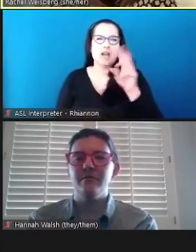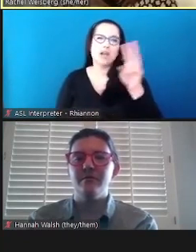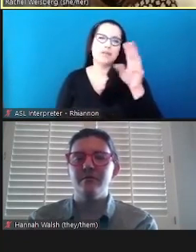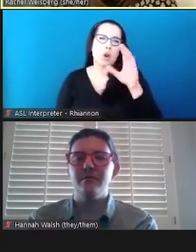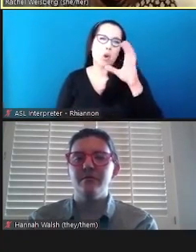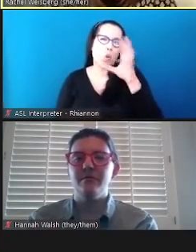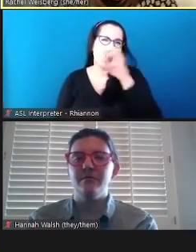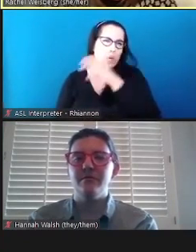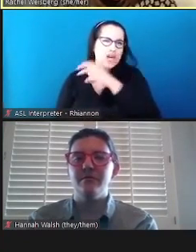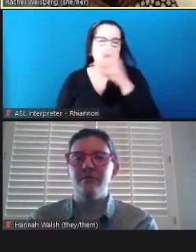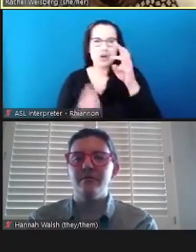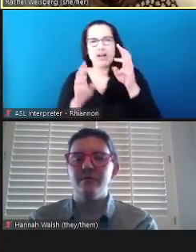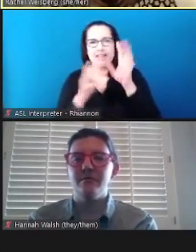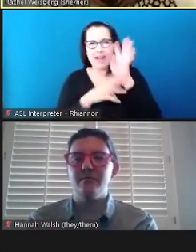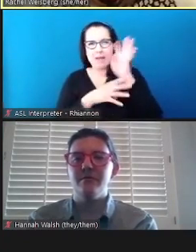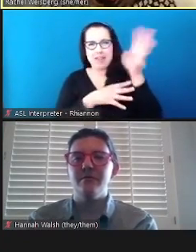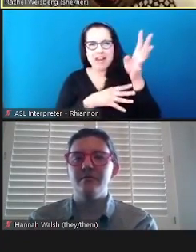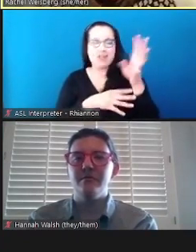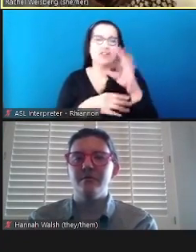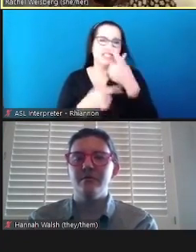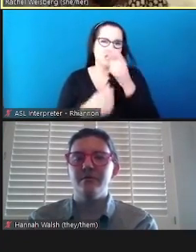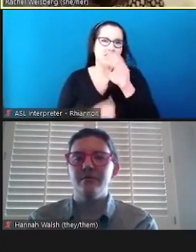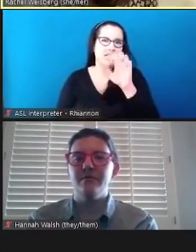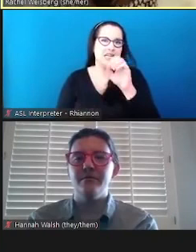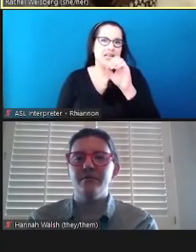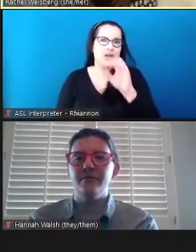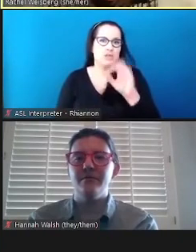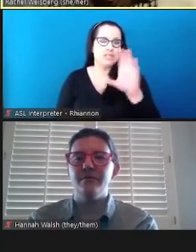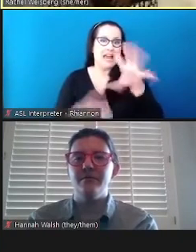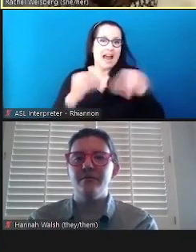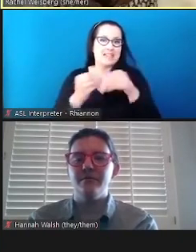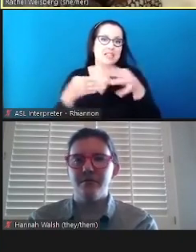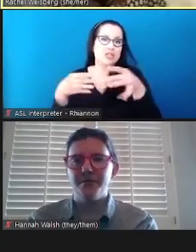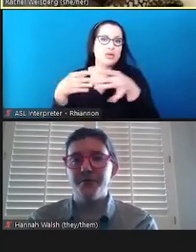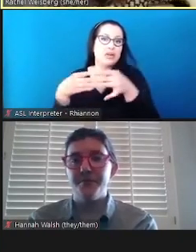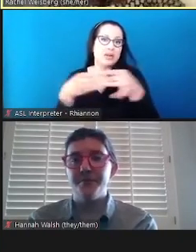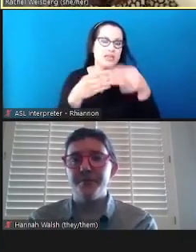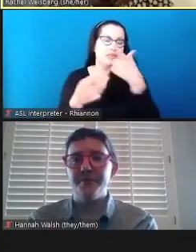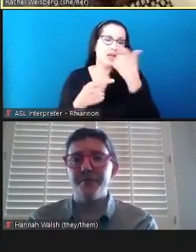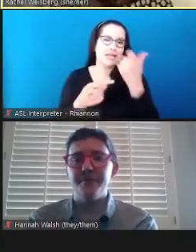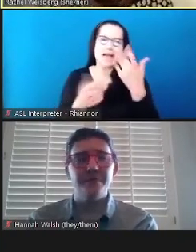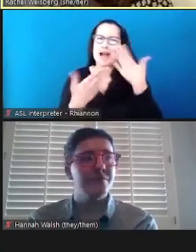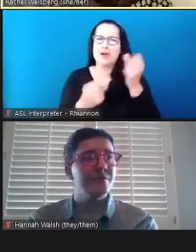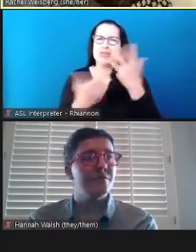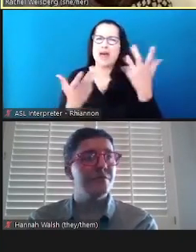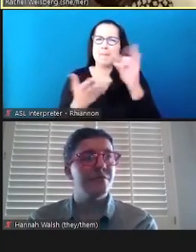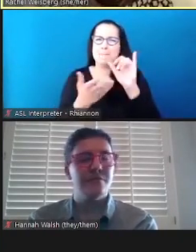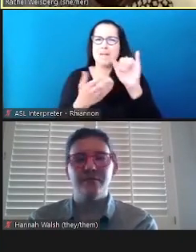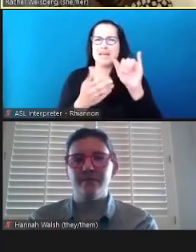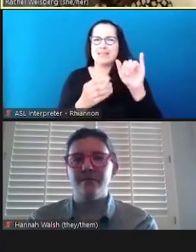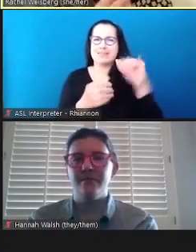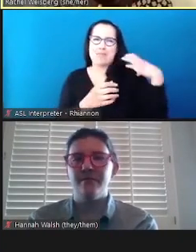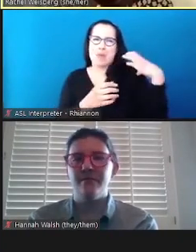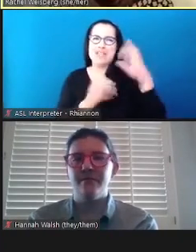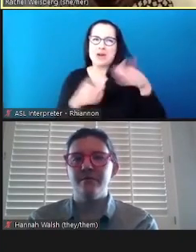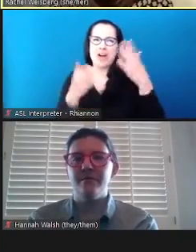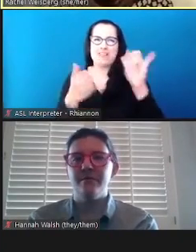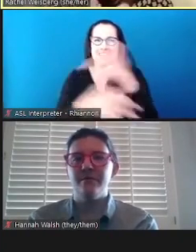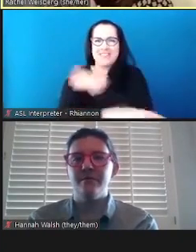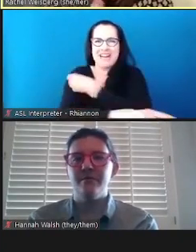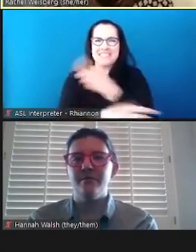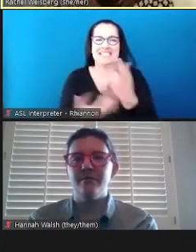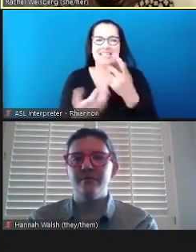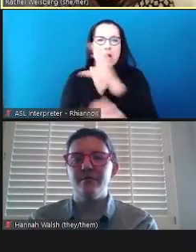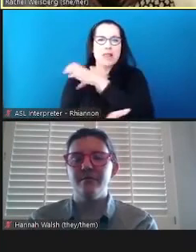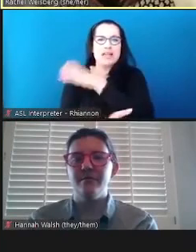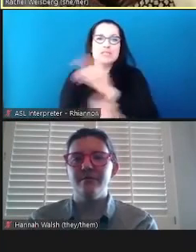interesting that the EOC puts it in the guidance, because I don't really know that many employers that are offering their own vaccine clinics, but important to kind of apply